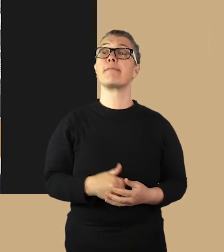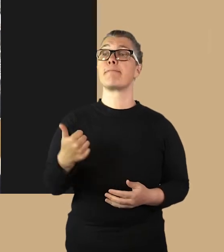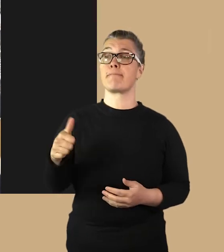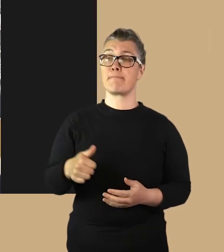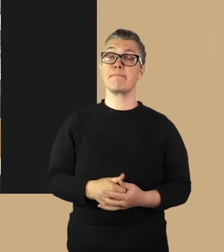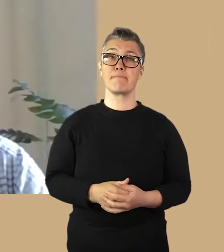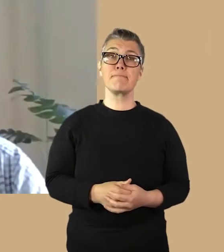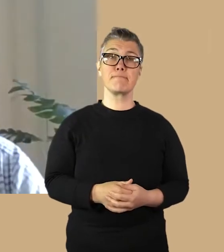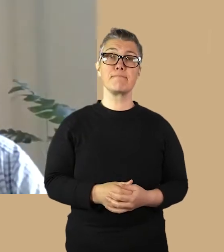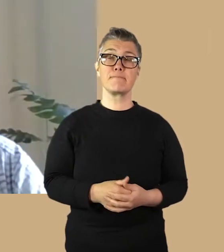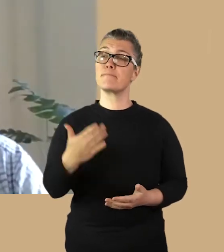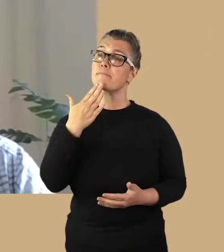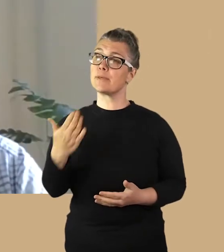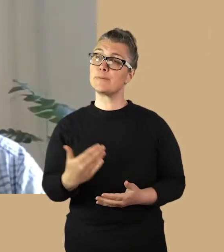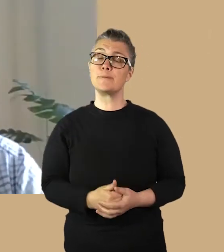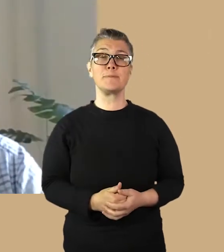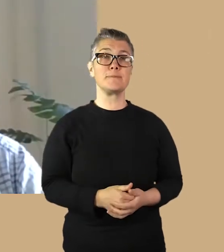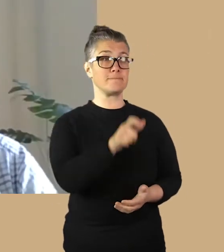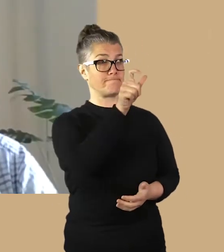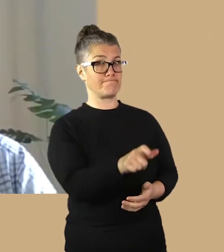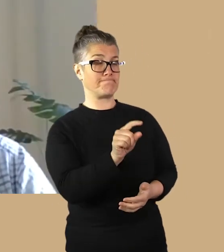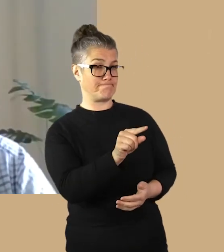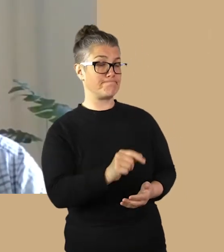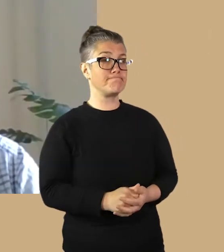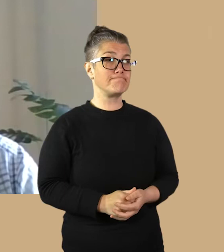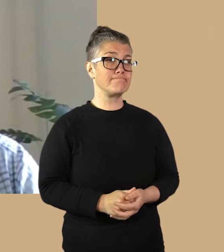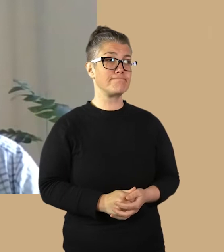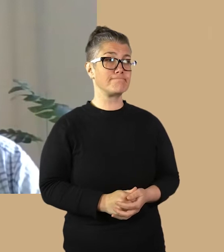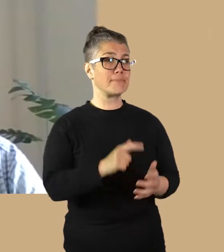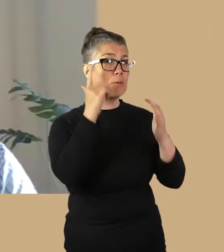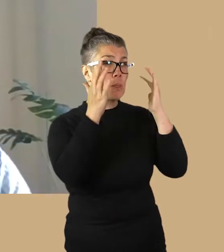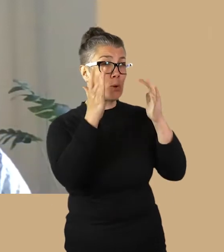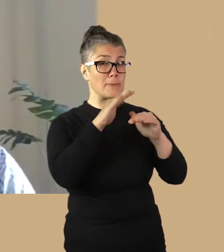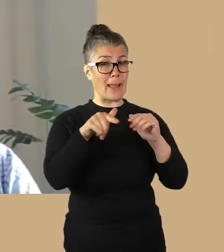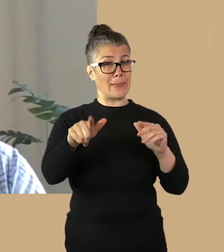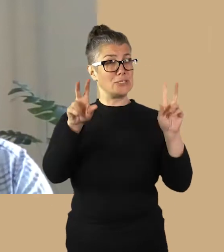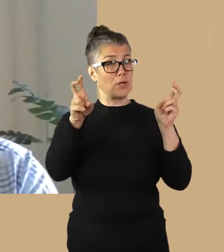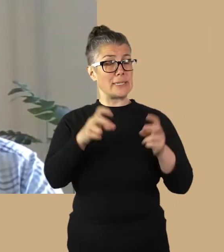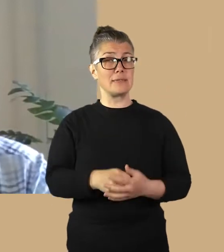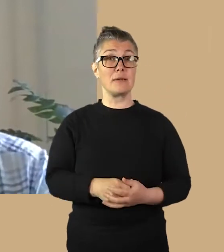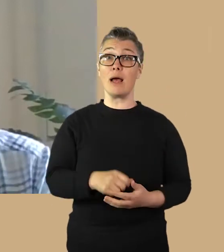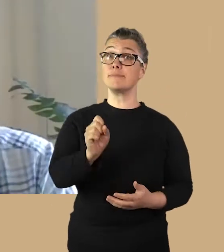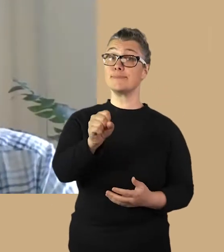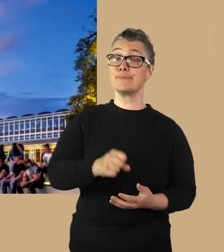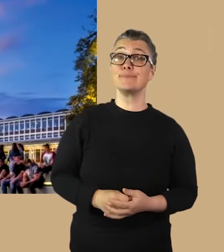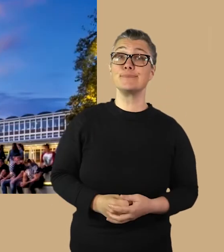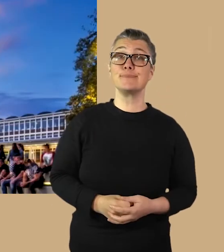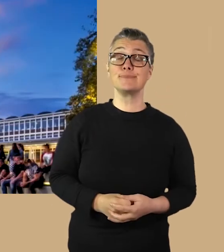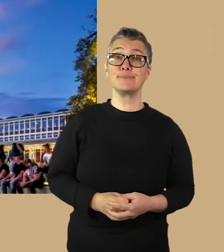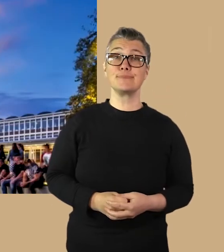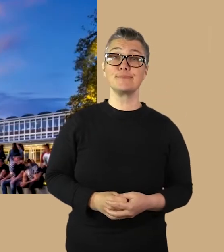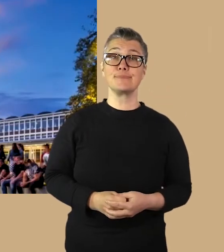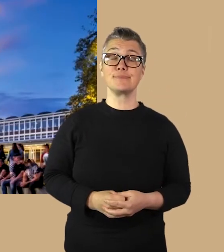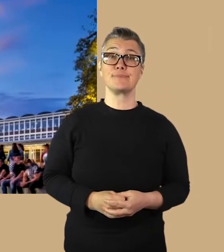Yeah. Okay. So Thank you, Ailey. Cecilio, can you give your thoughts in this? Yes.